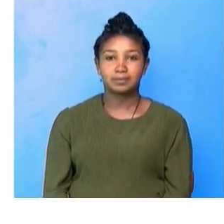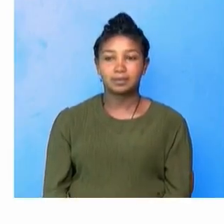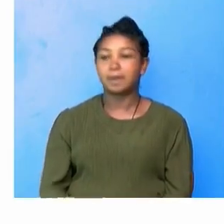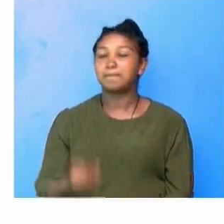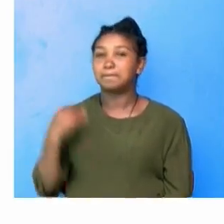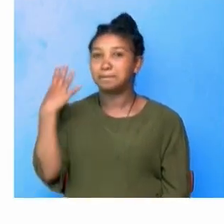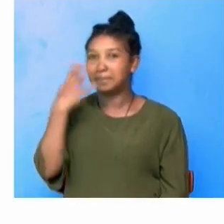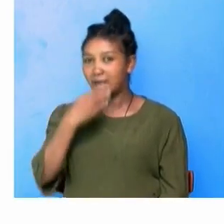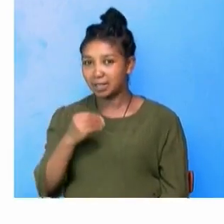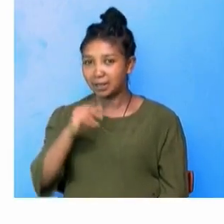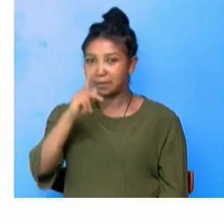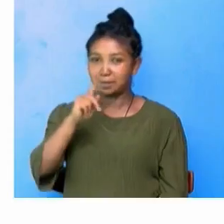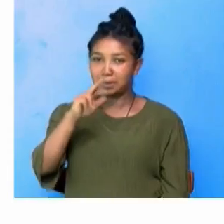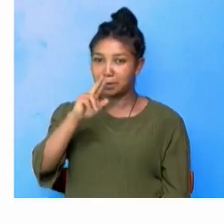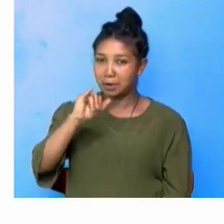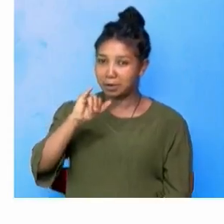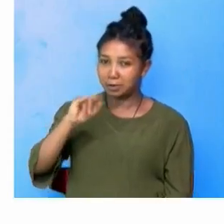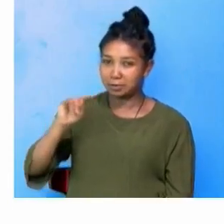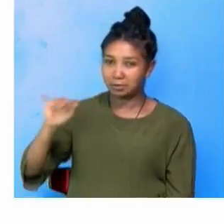pretty,